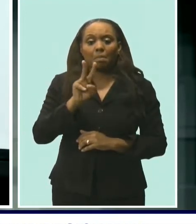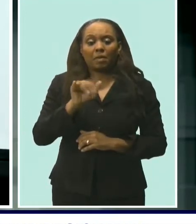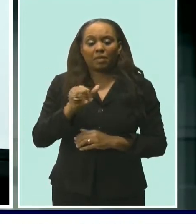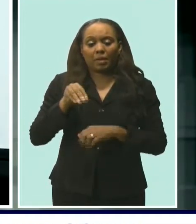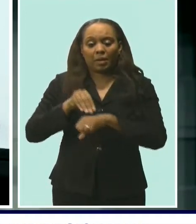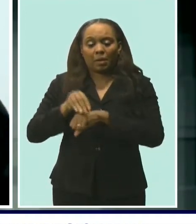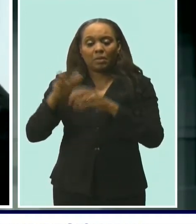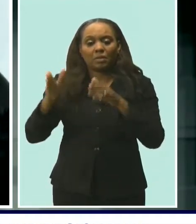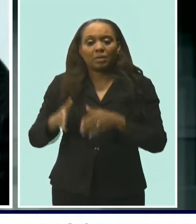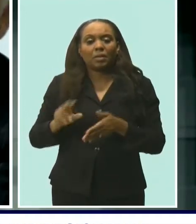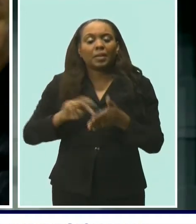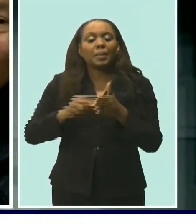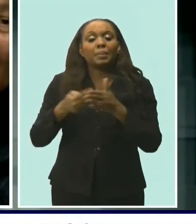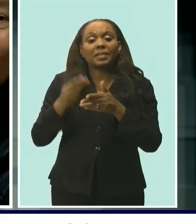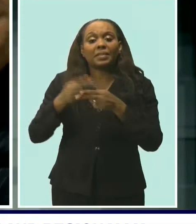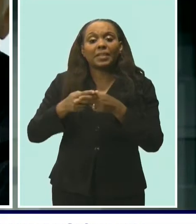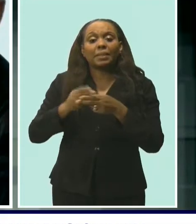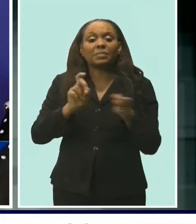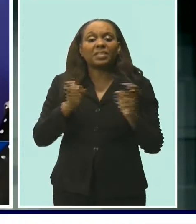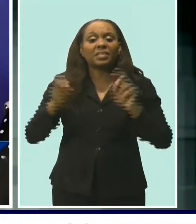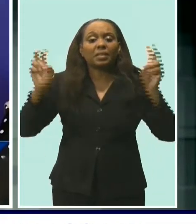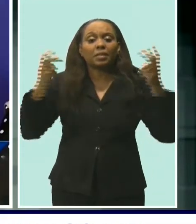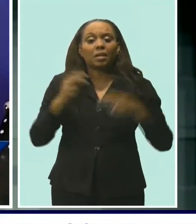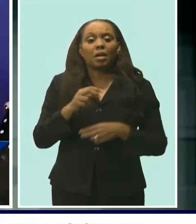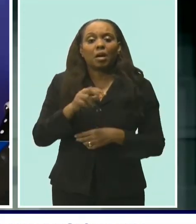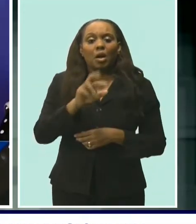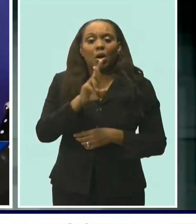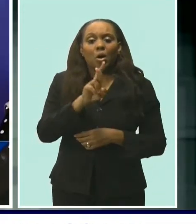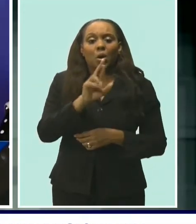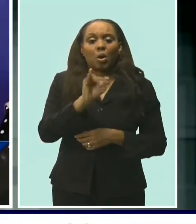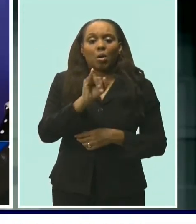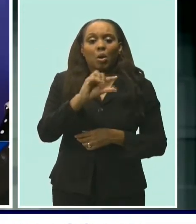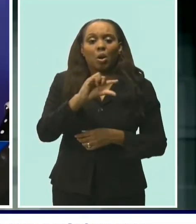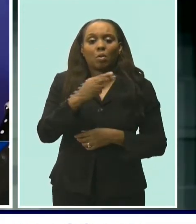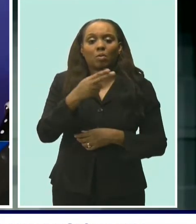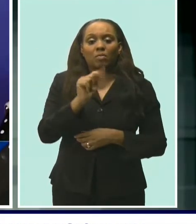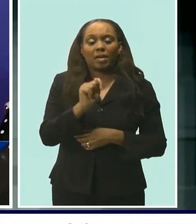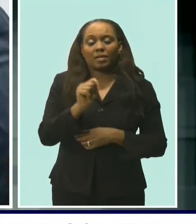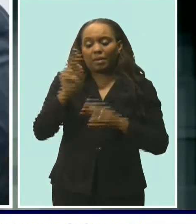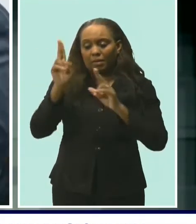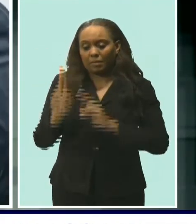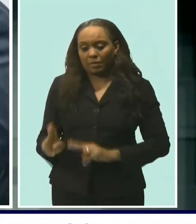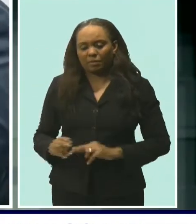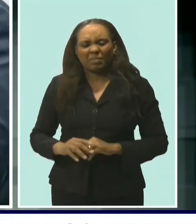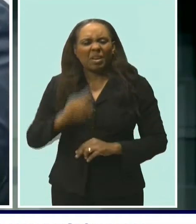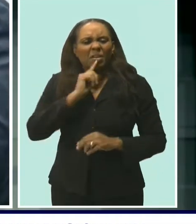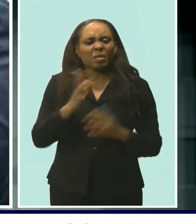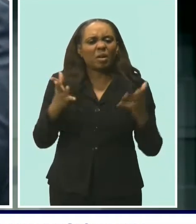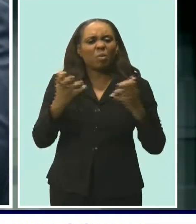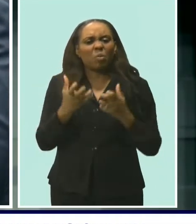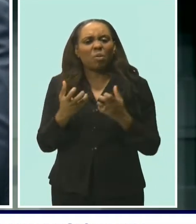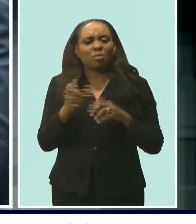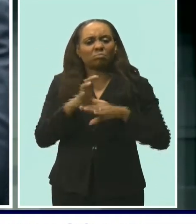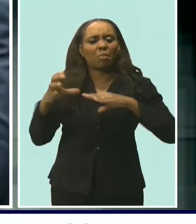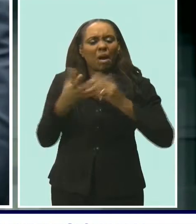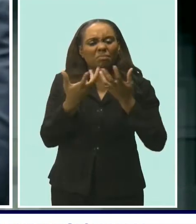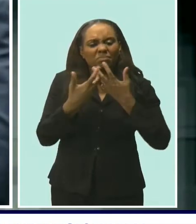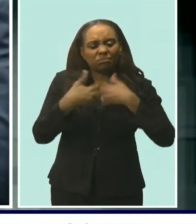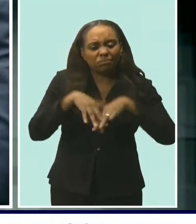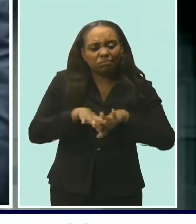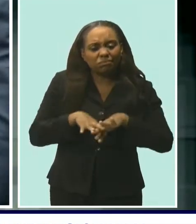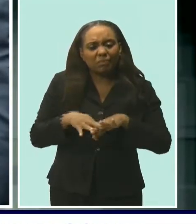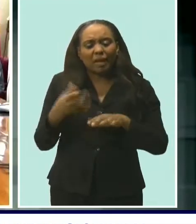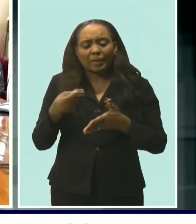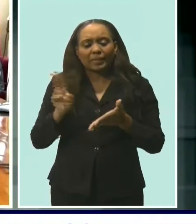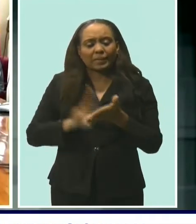Right Honourable. Professor Arthur was a major champion for regional integration, and in 2006, he signed the